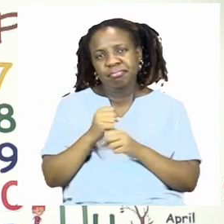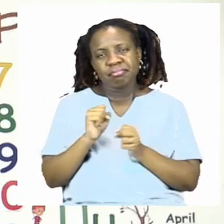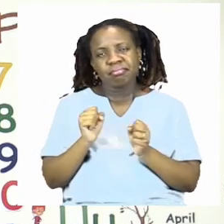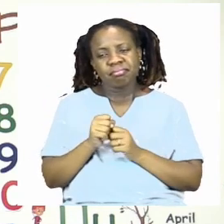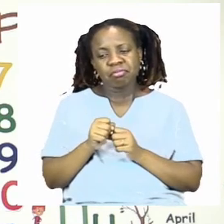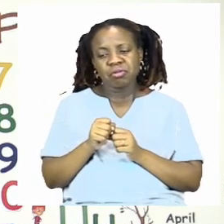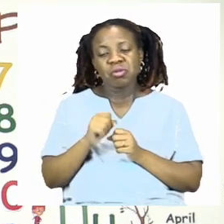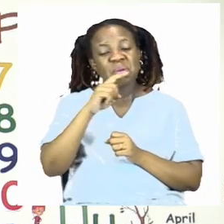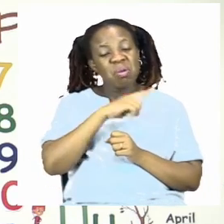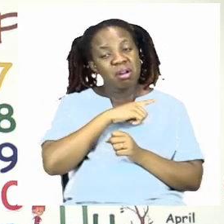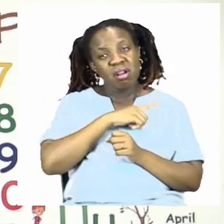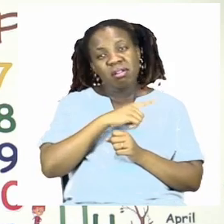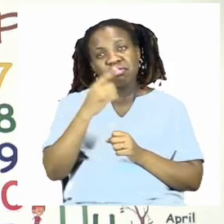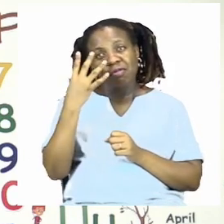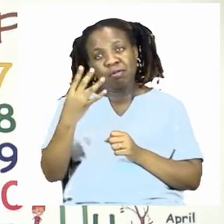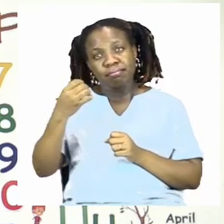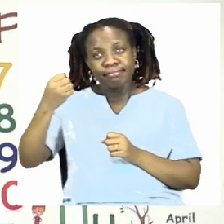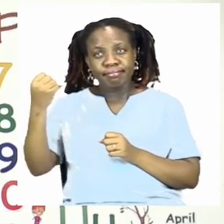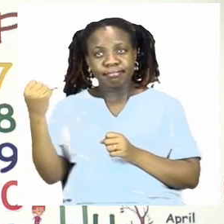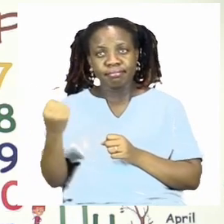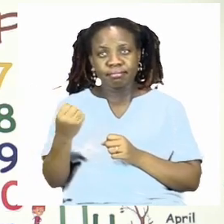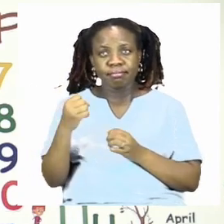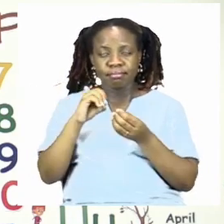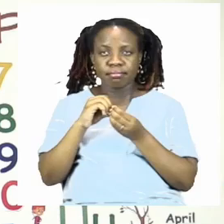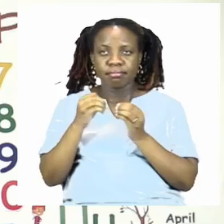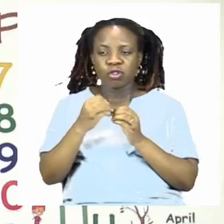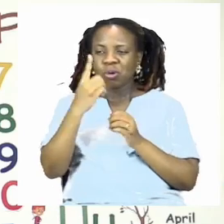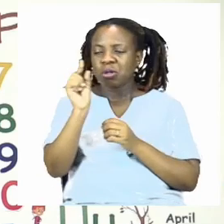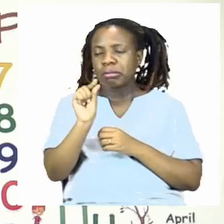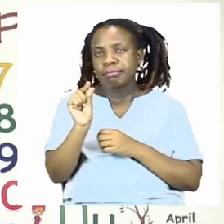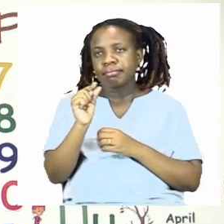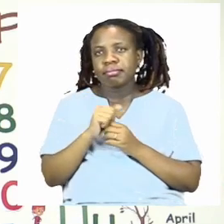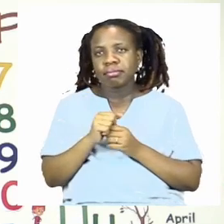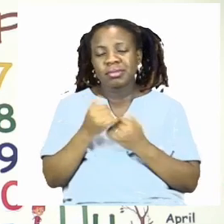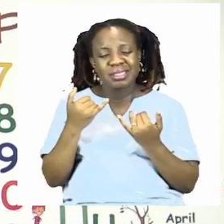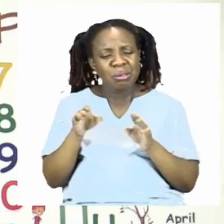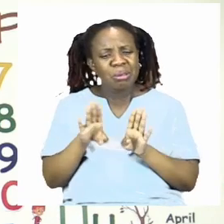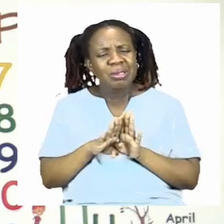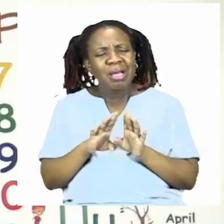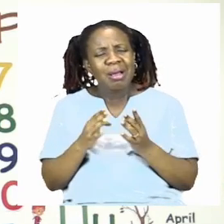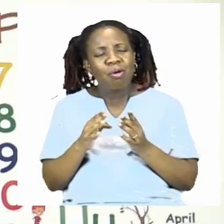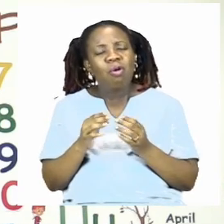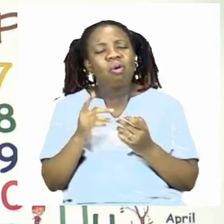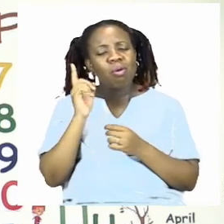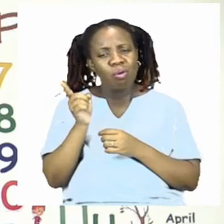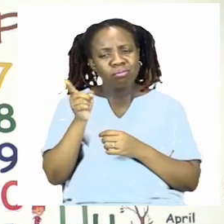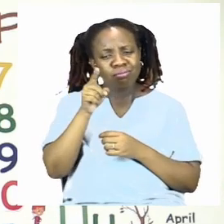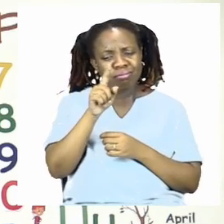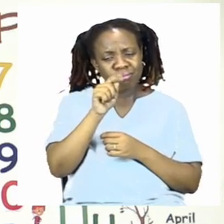is bigger than 1. So what do we do now? We go to 9 and we borrow